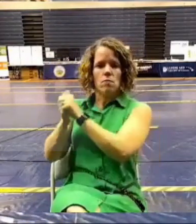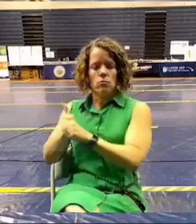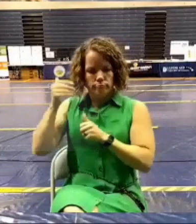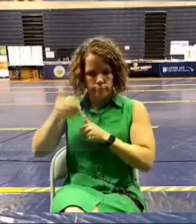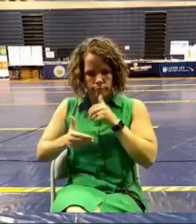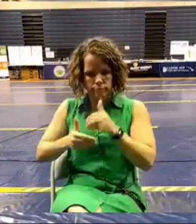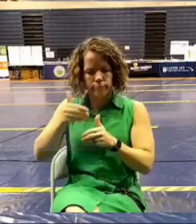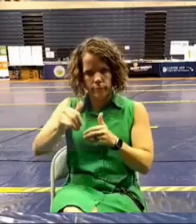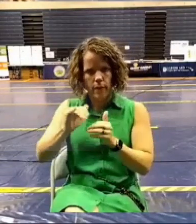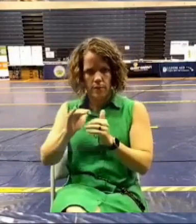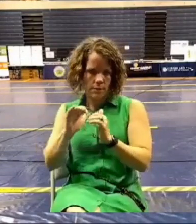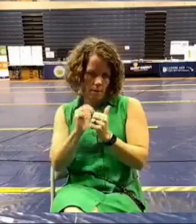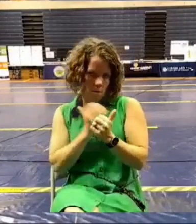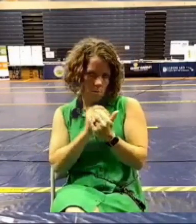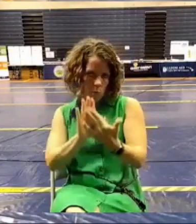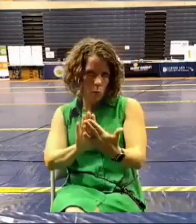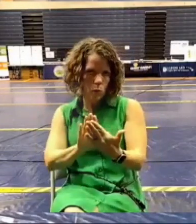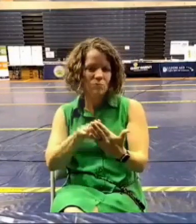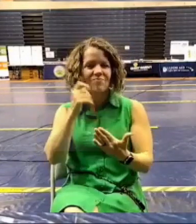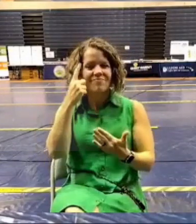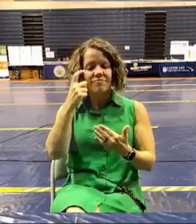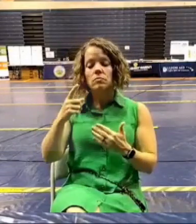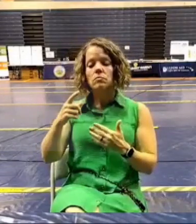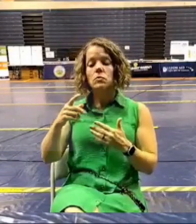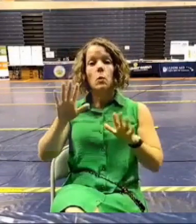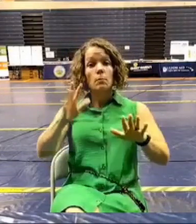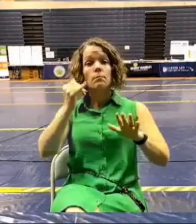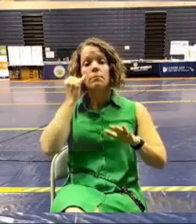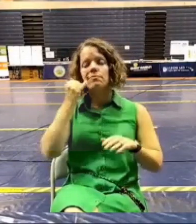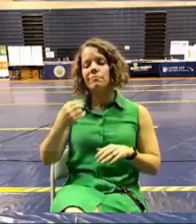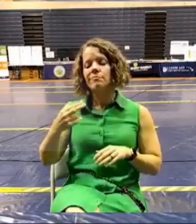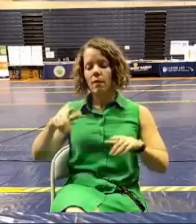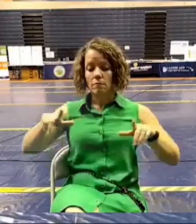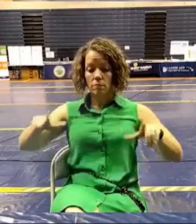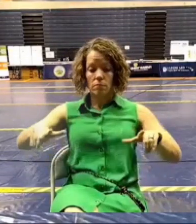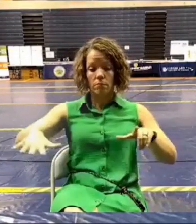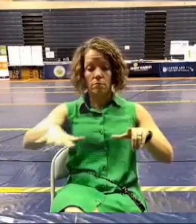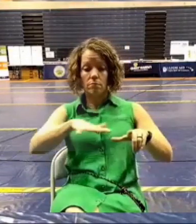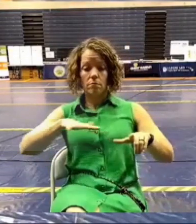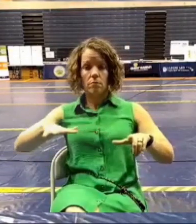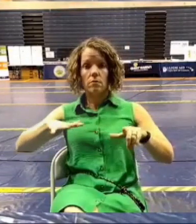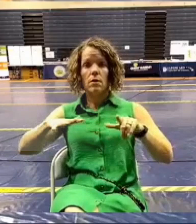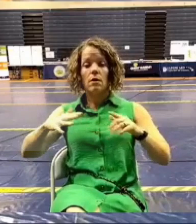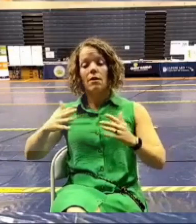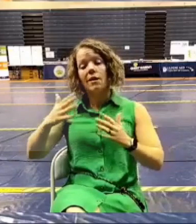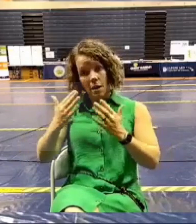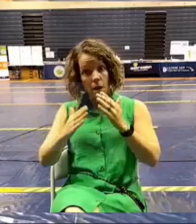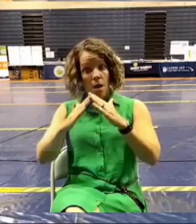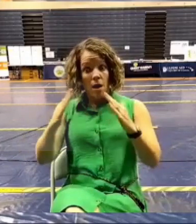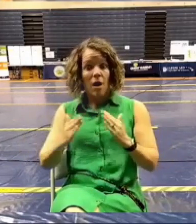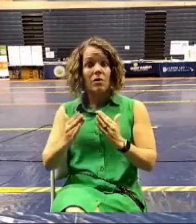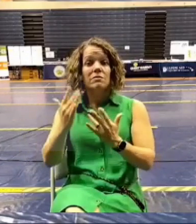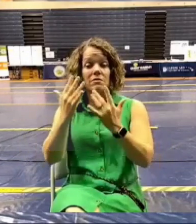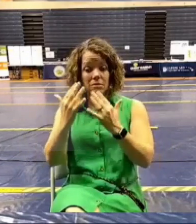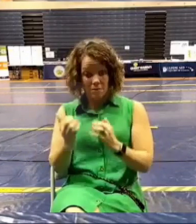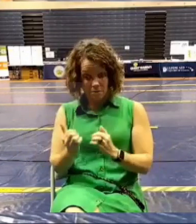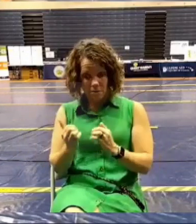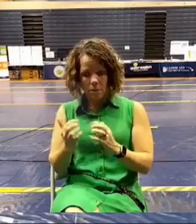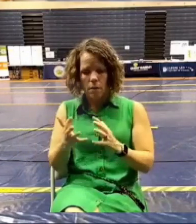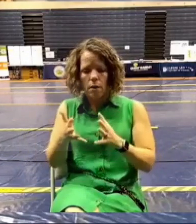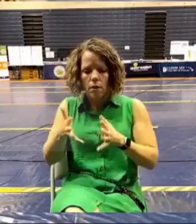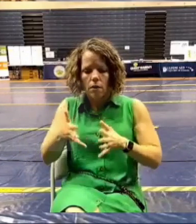the debris that we've talked about, the halo, that where that structural ash is. And part of that assessment is